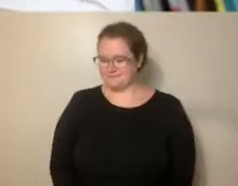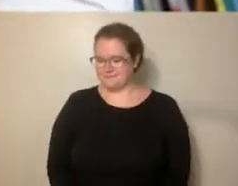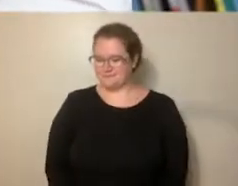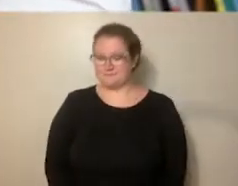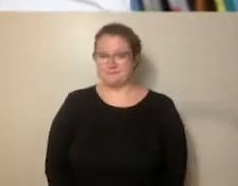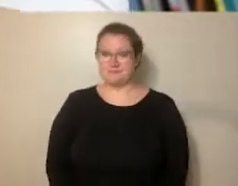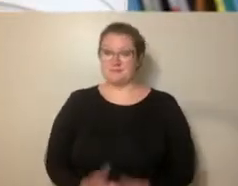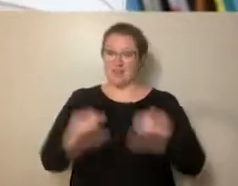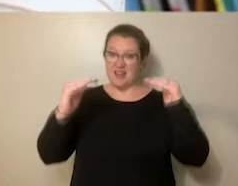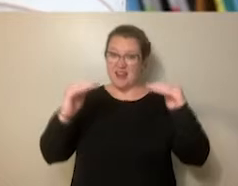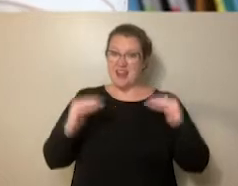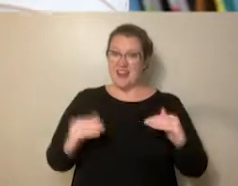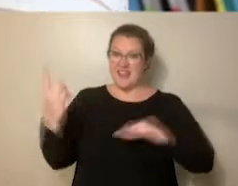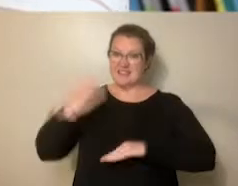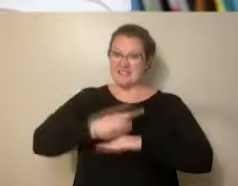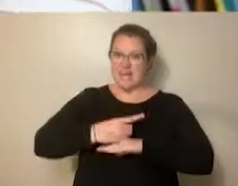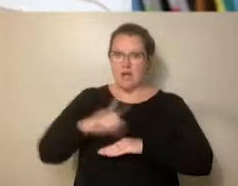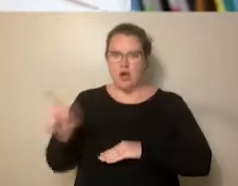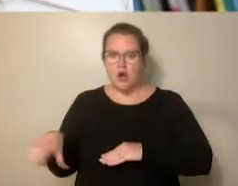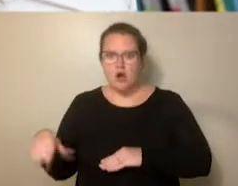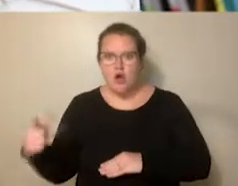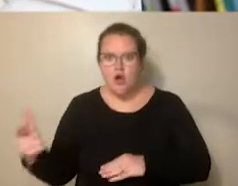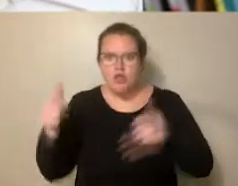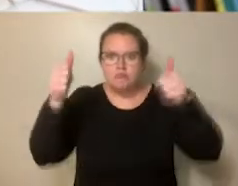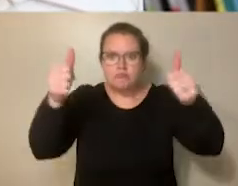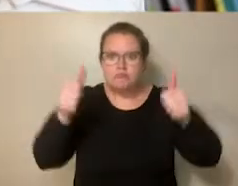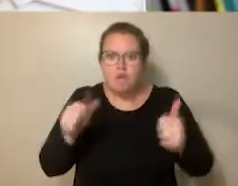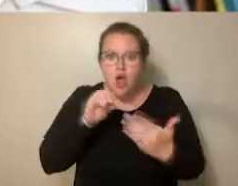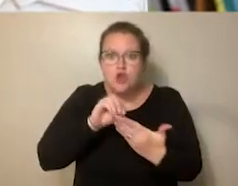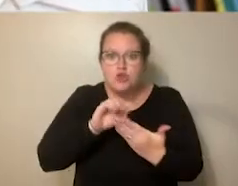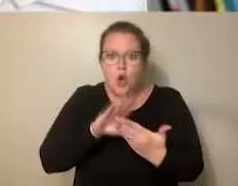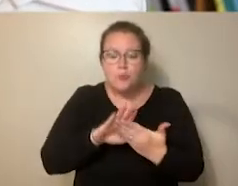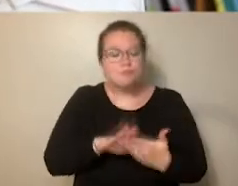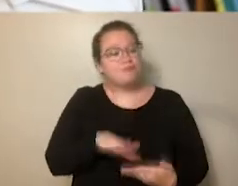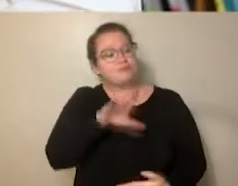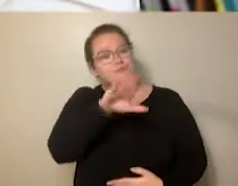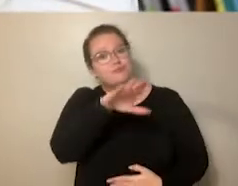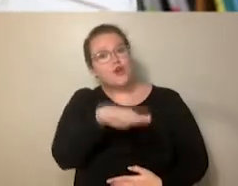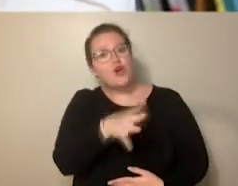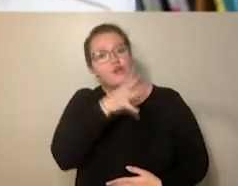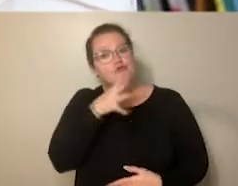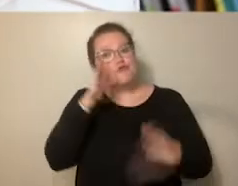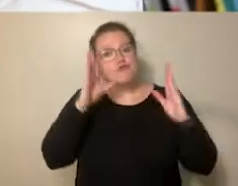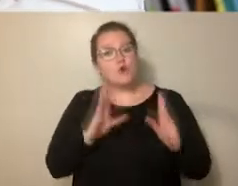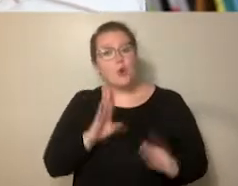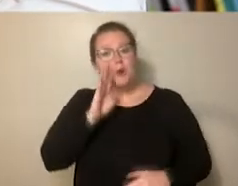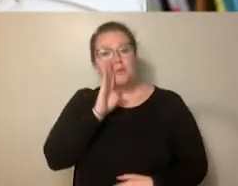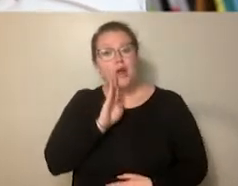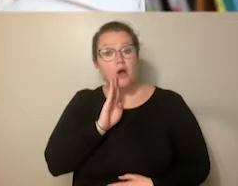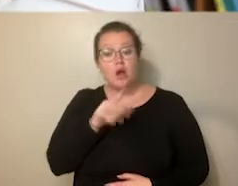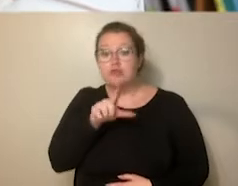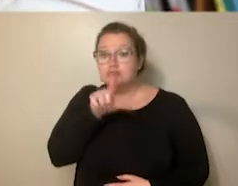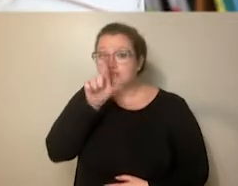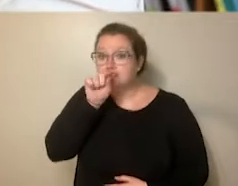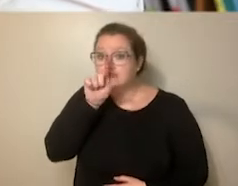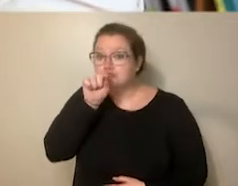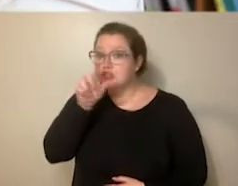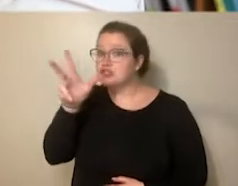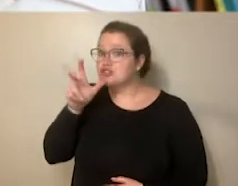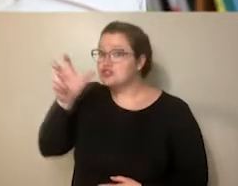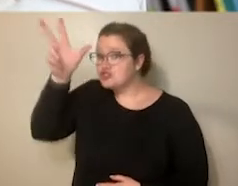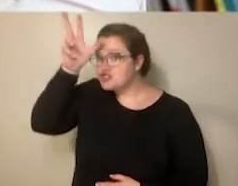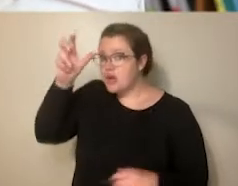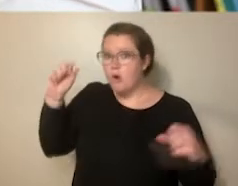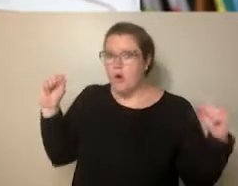The next day, he got another note. Dear Farmer Brown, the hens are cold too. They like